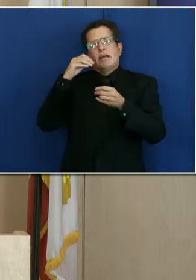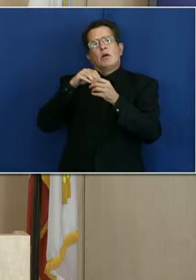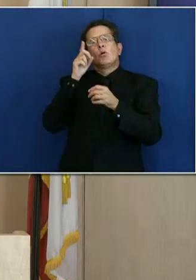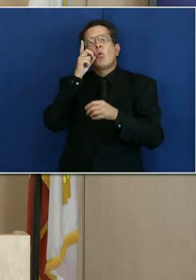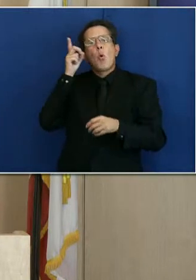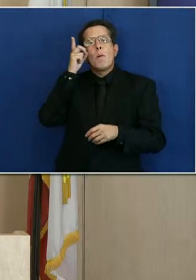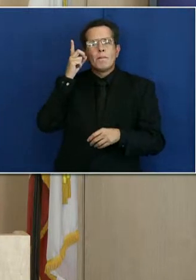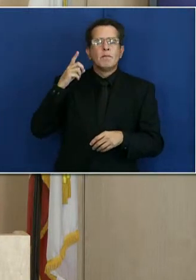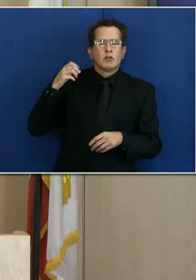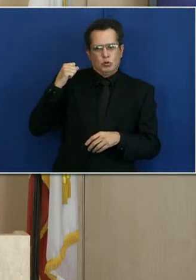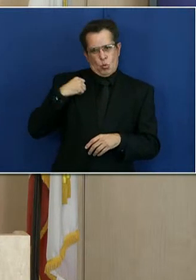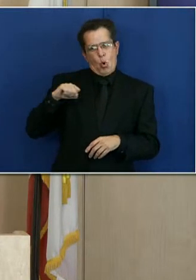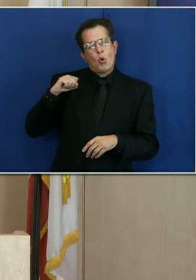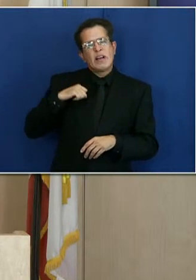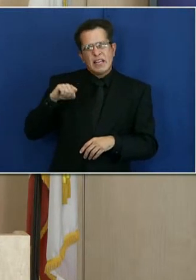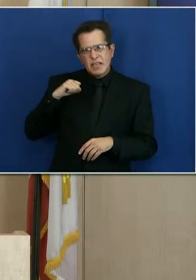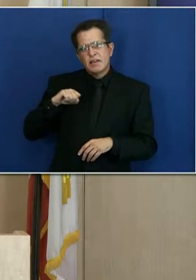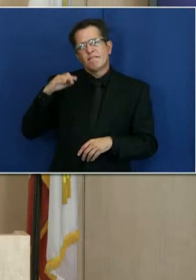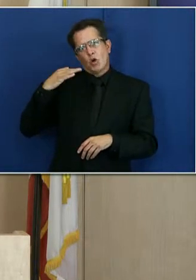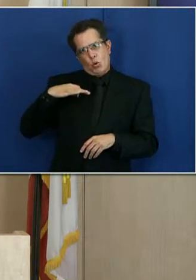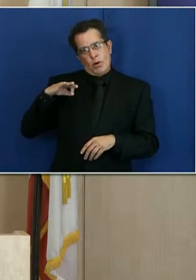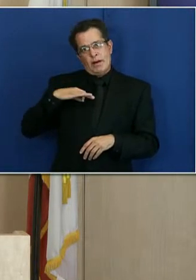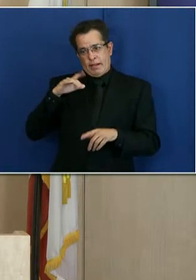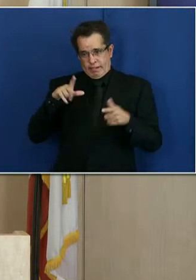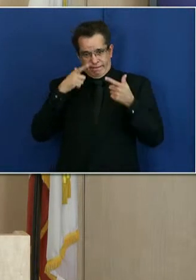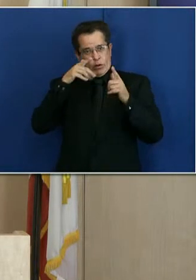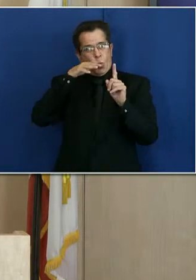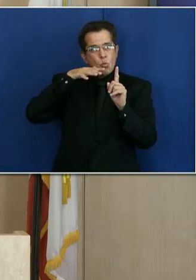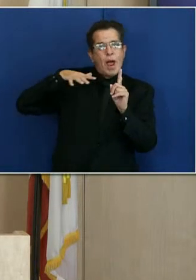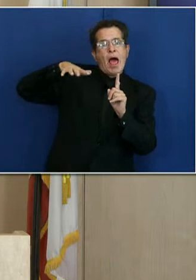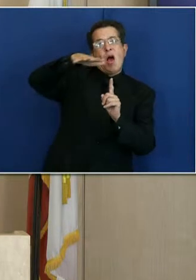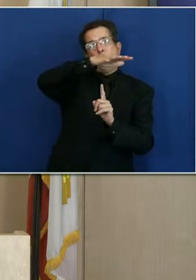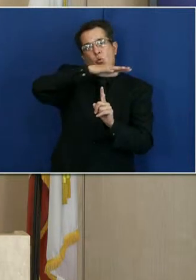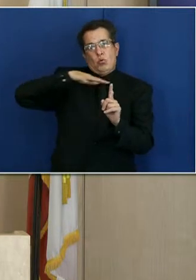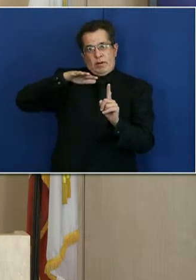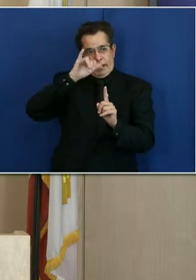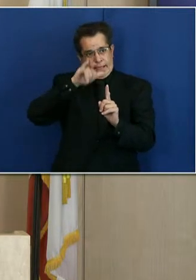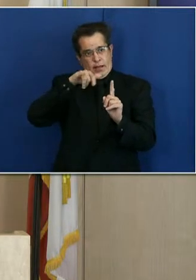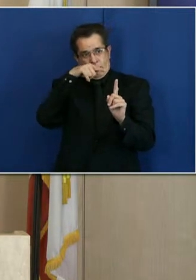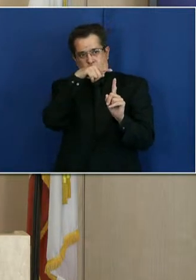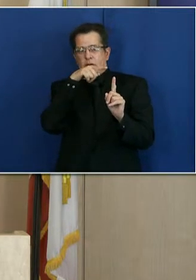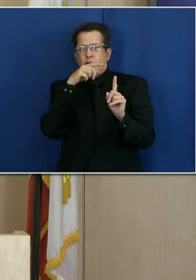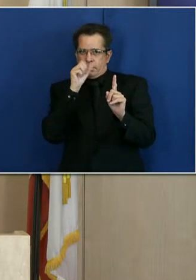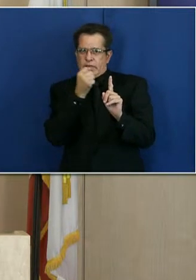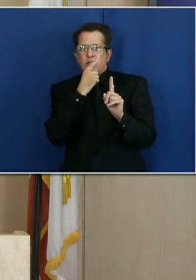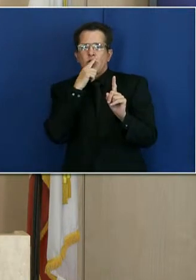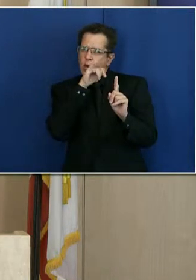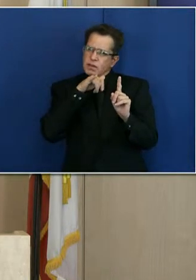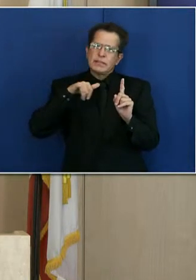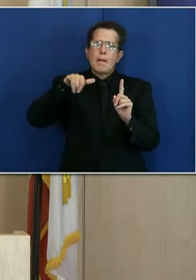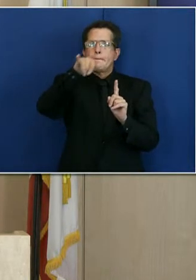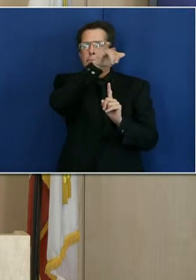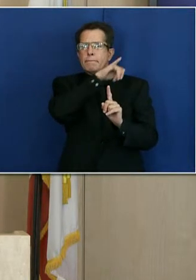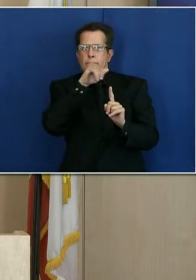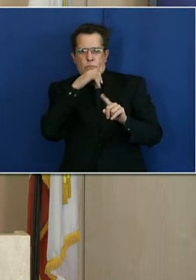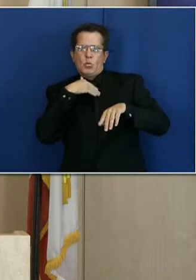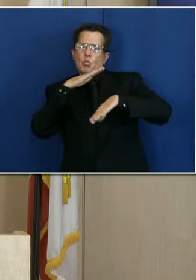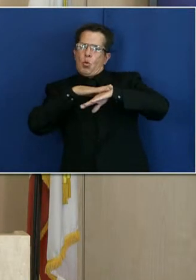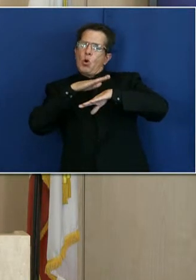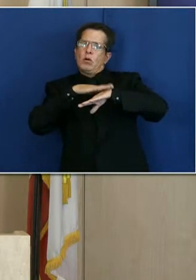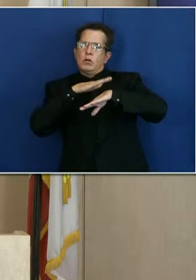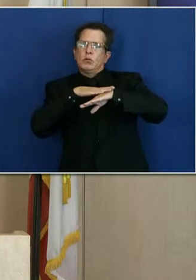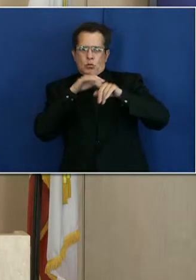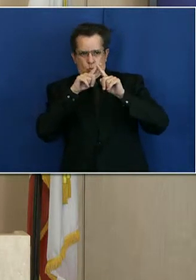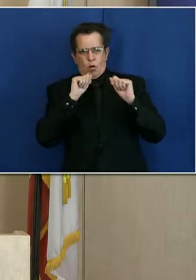live in apartment buildings and houses in the area around the campus are all getting the same consistent messaging about what to